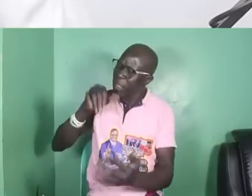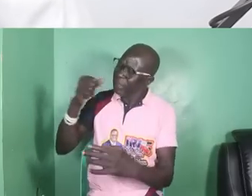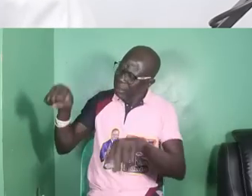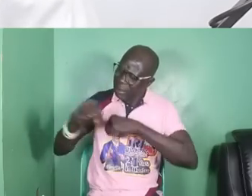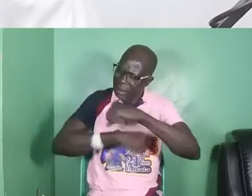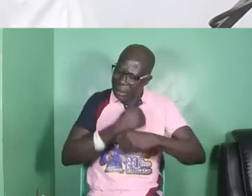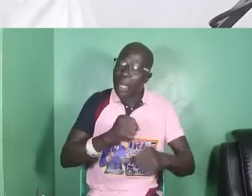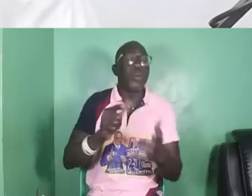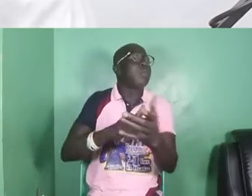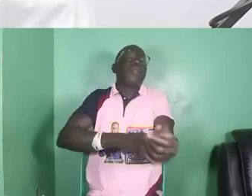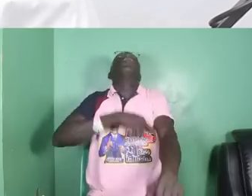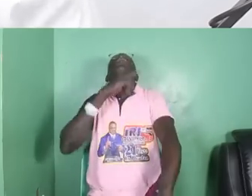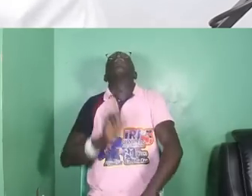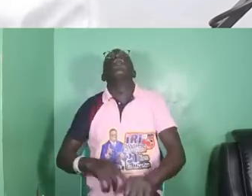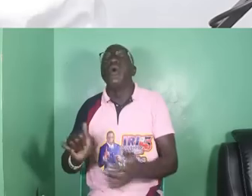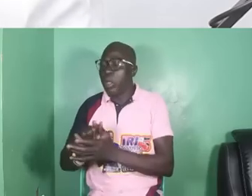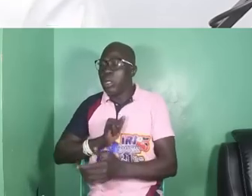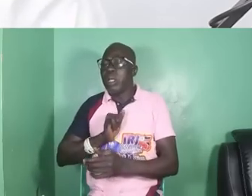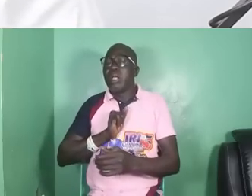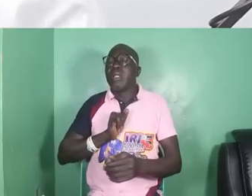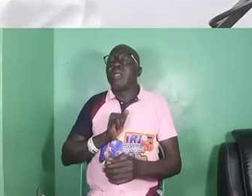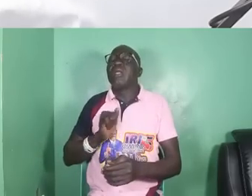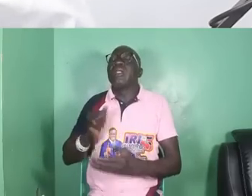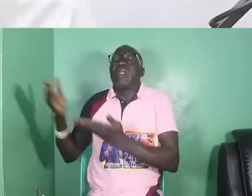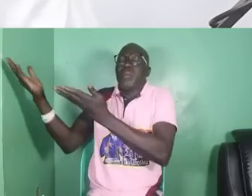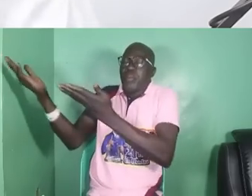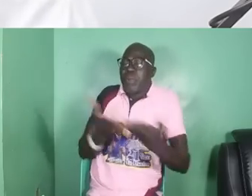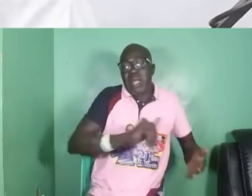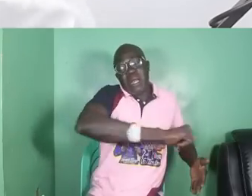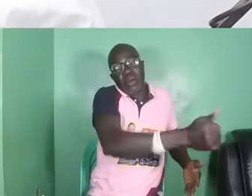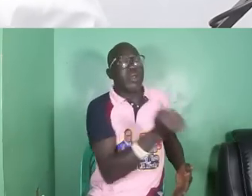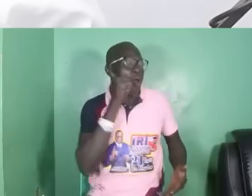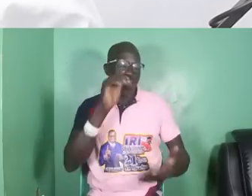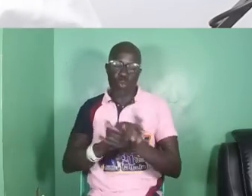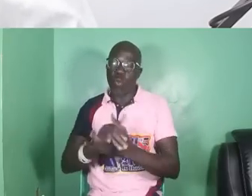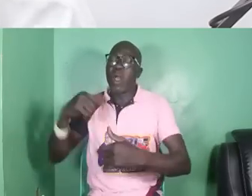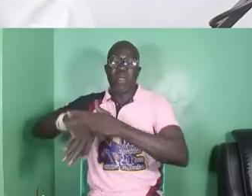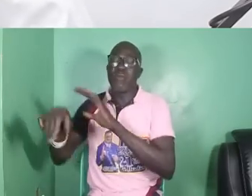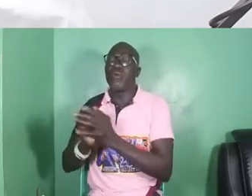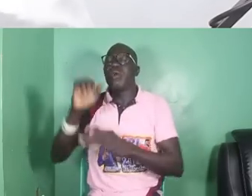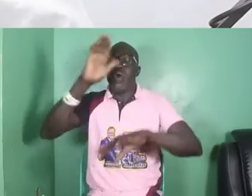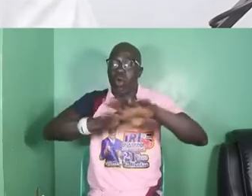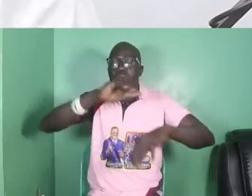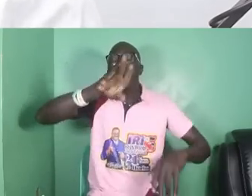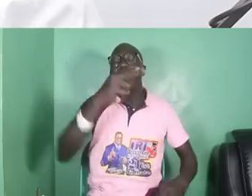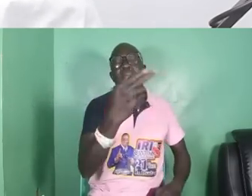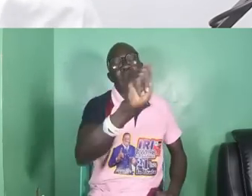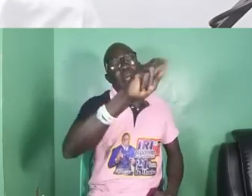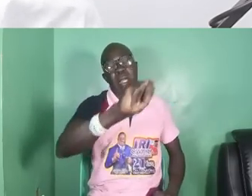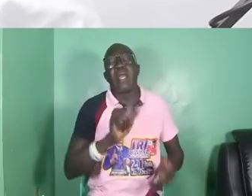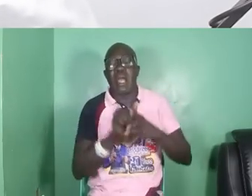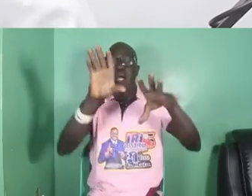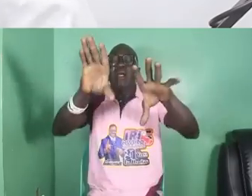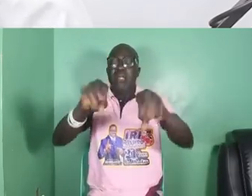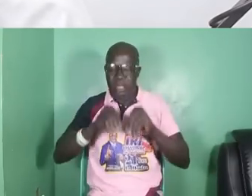many carry. But in the long run, unfair woman, Anna. They marry another wife. Anna, Anna, get it back. And Anna also